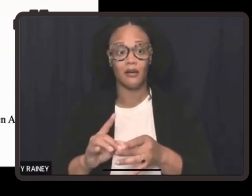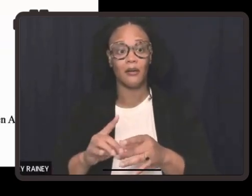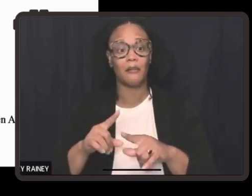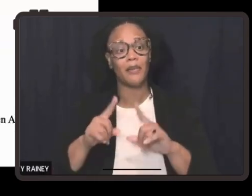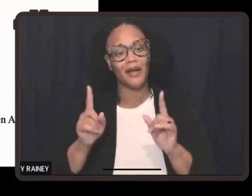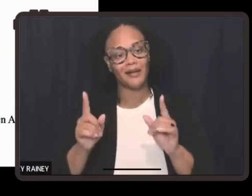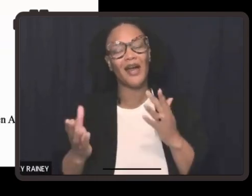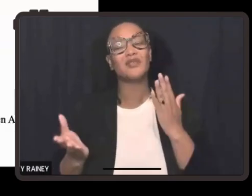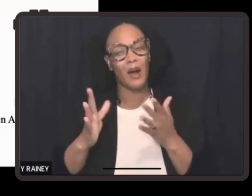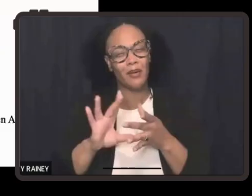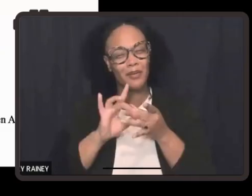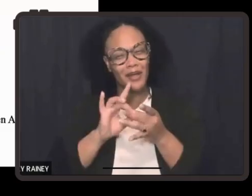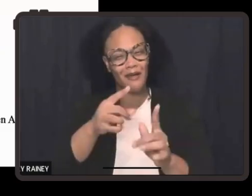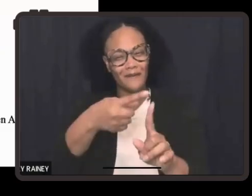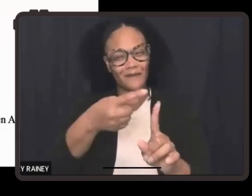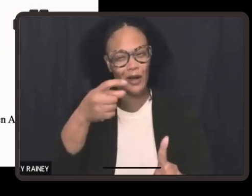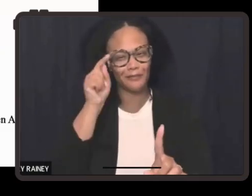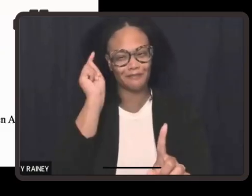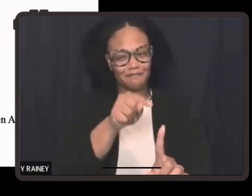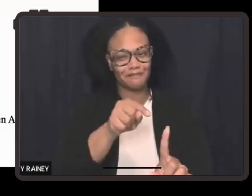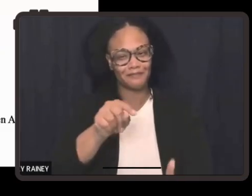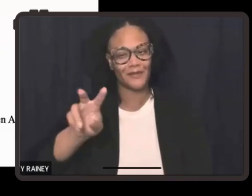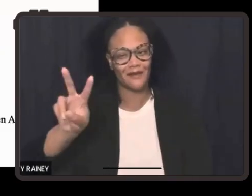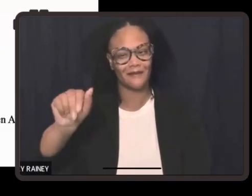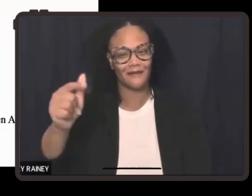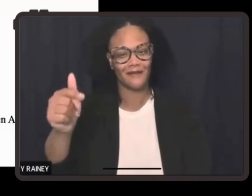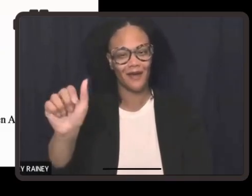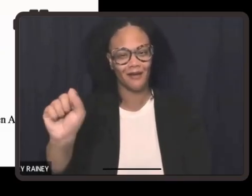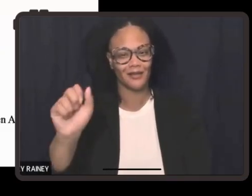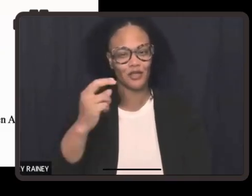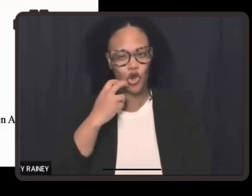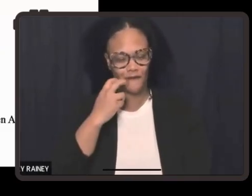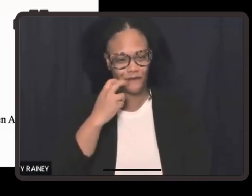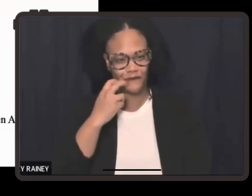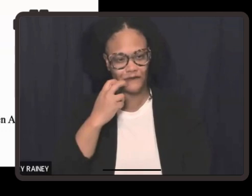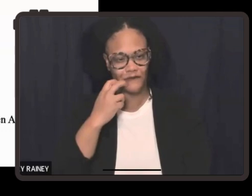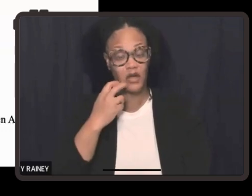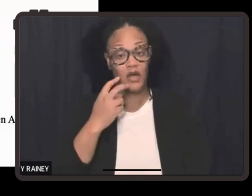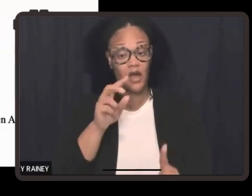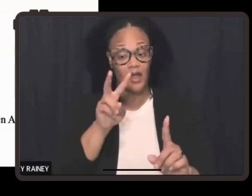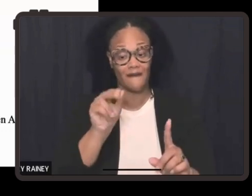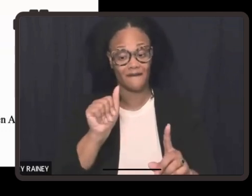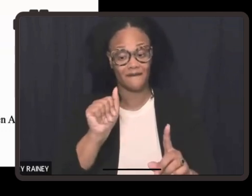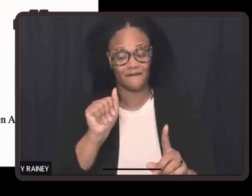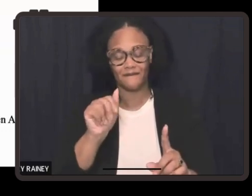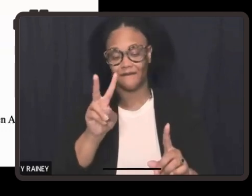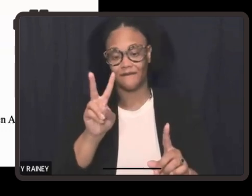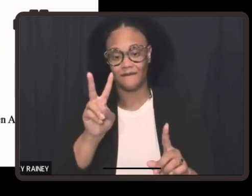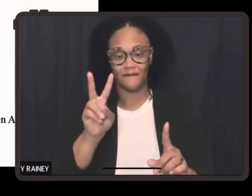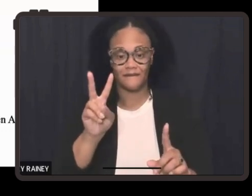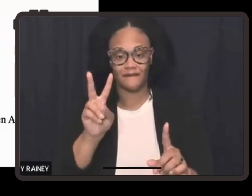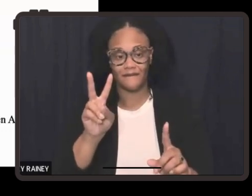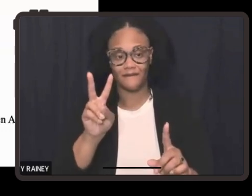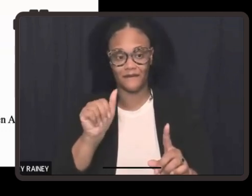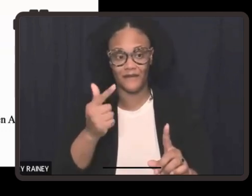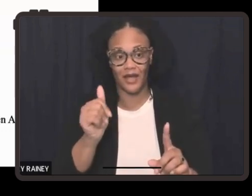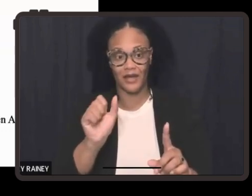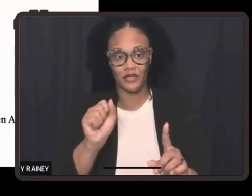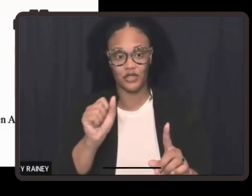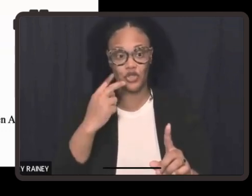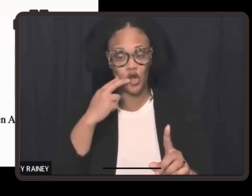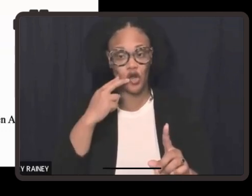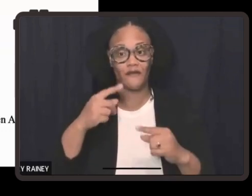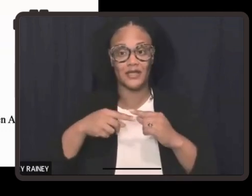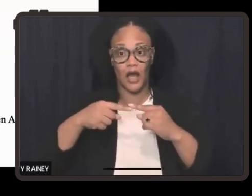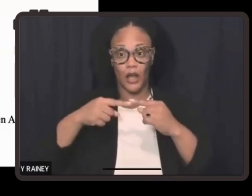this is stemming from, with on top, because the vagus nerve feeds back, you know, to brain, gut, brain, and it